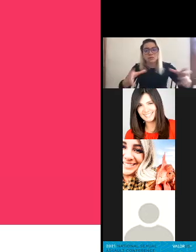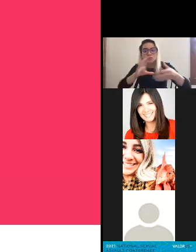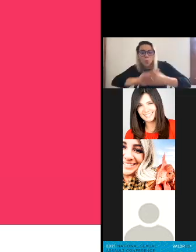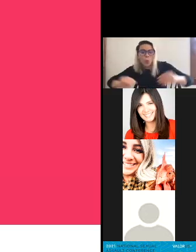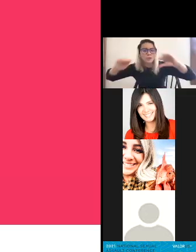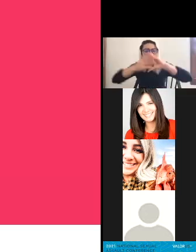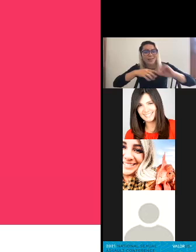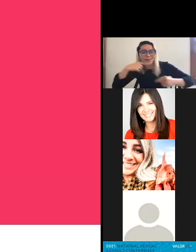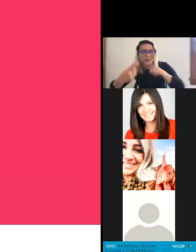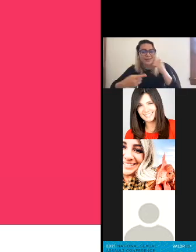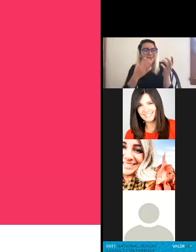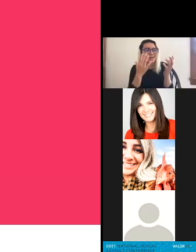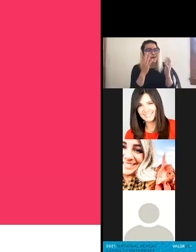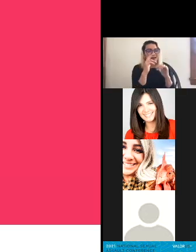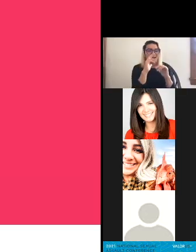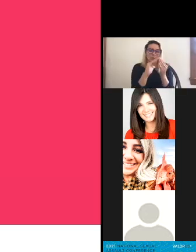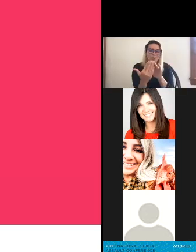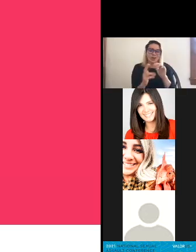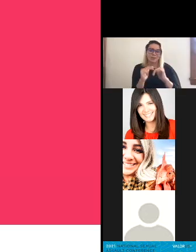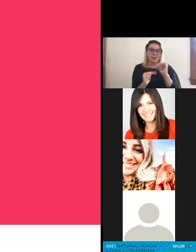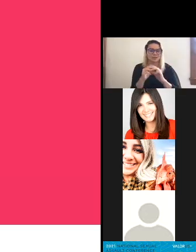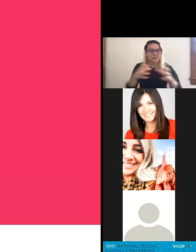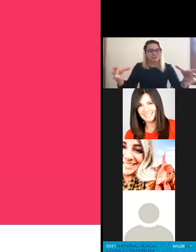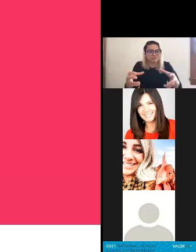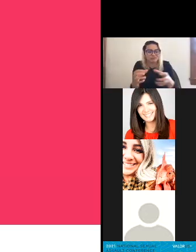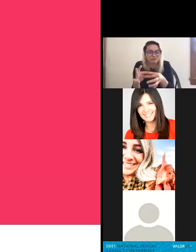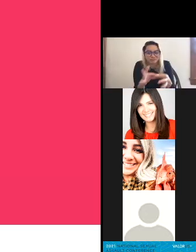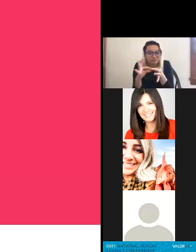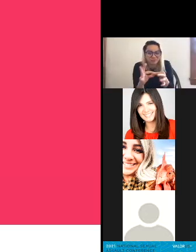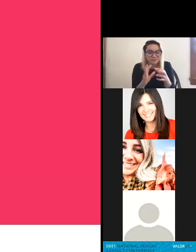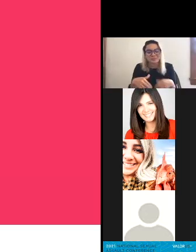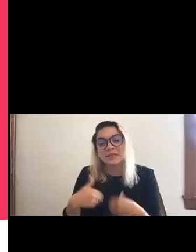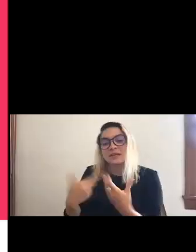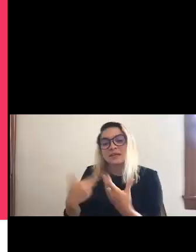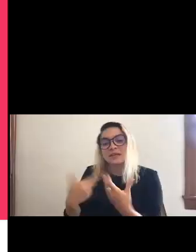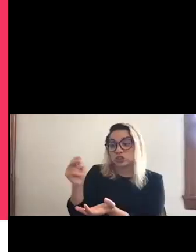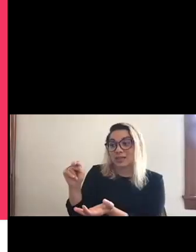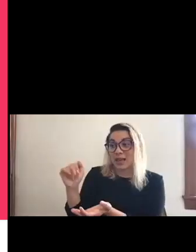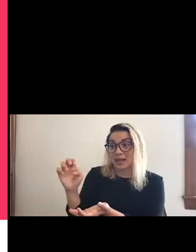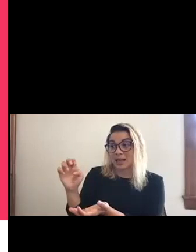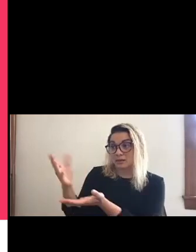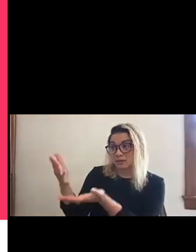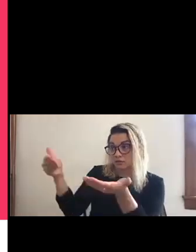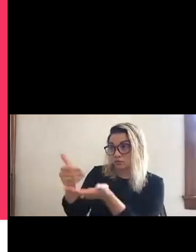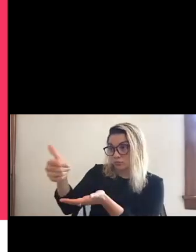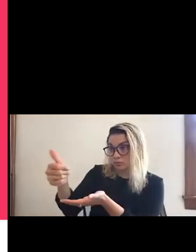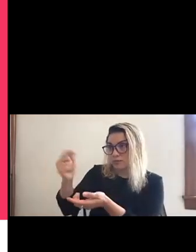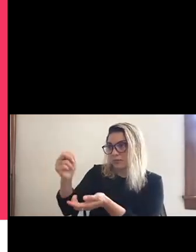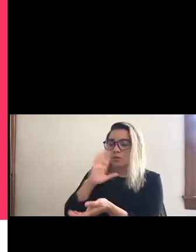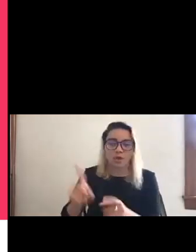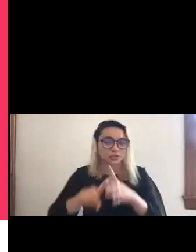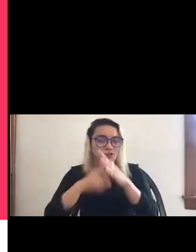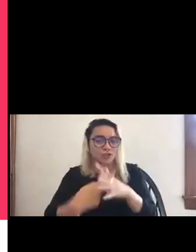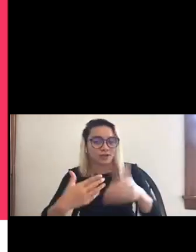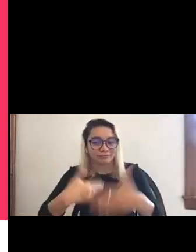of capacity. And I'll let Janae introduce herself and then we will kick it off together.